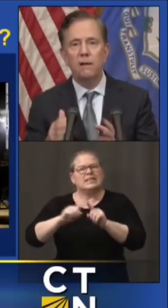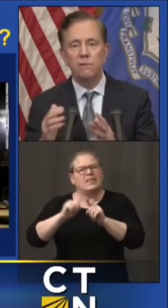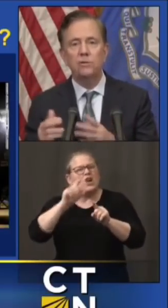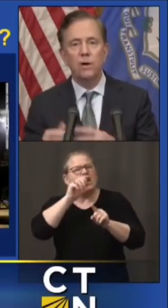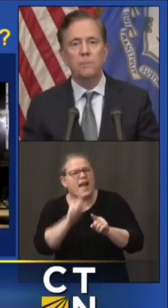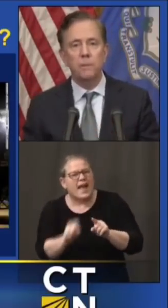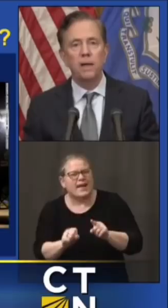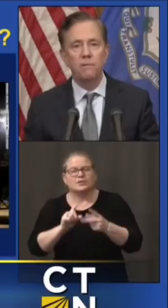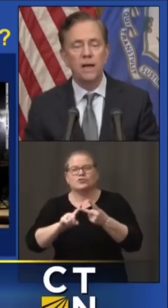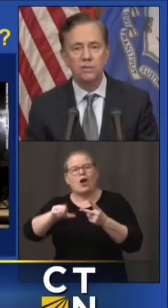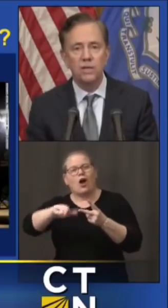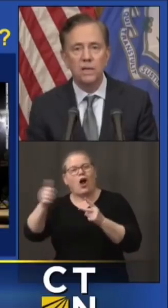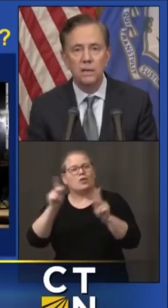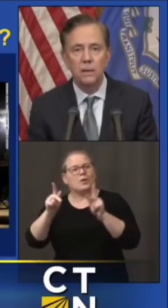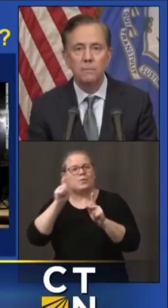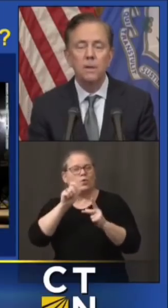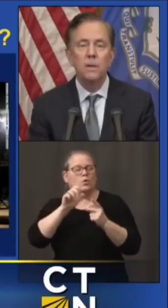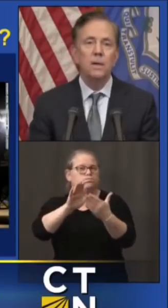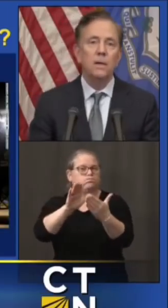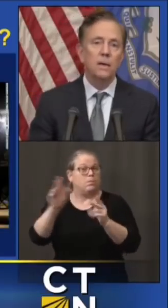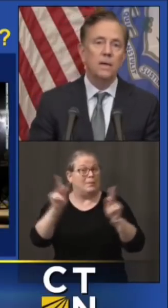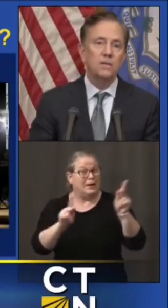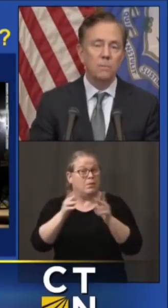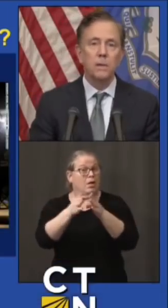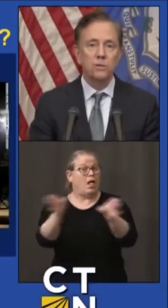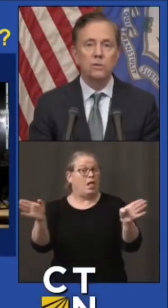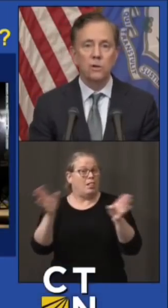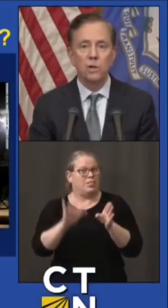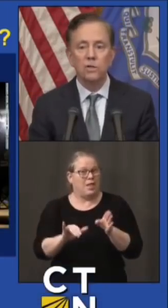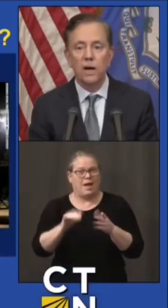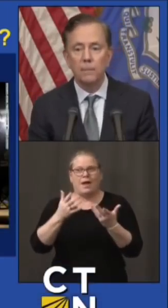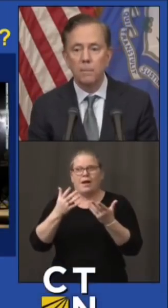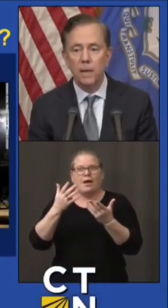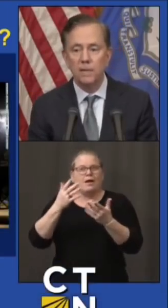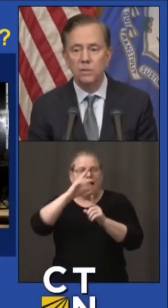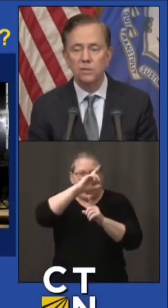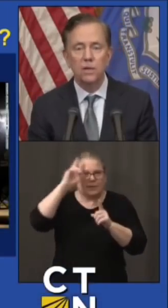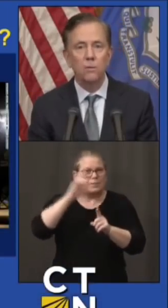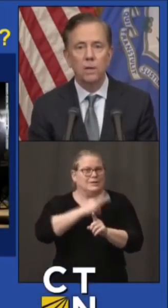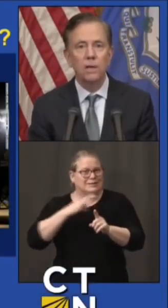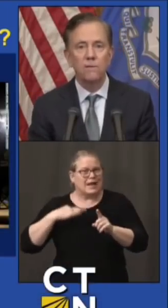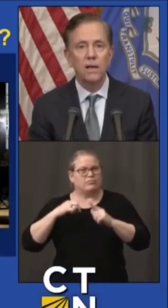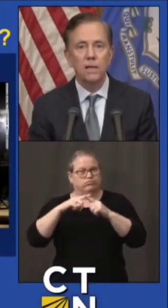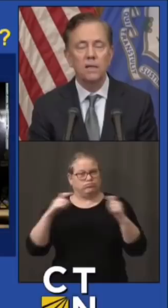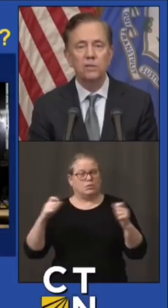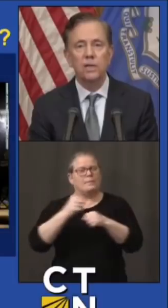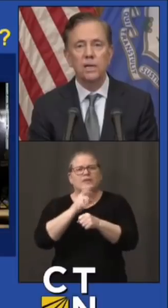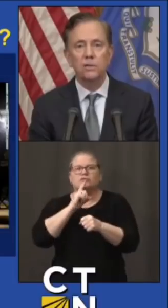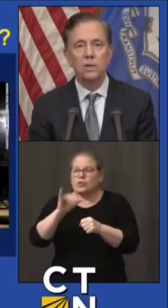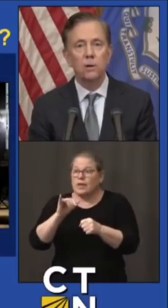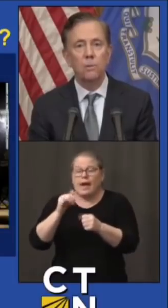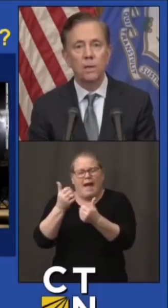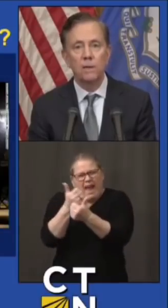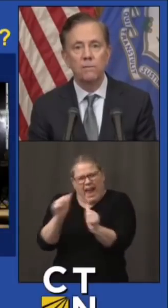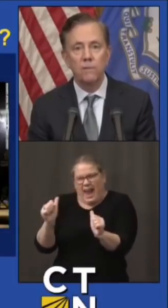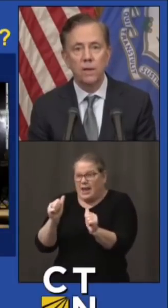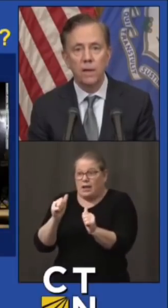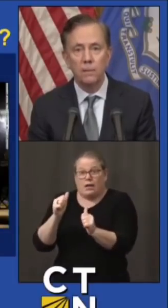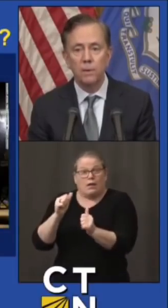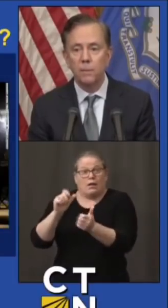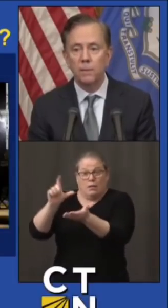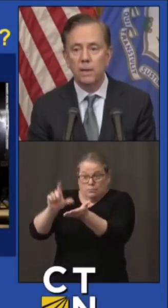that every drop of that vaccine is administered on a timely basis. I don't want to leave anything to chance, and I don't want to